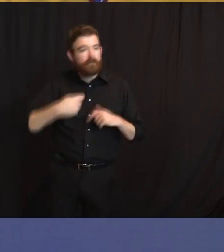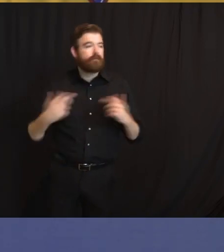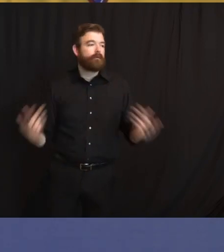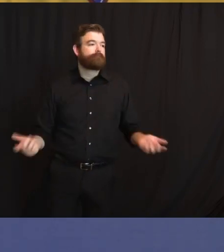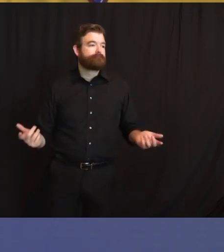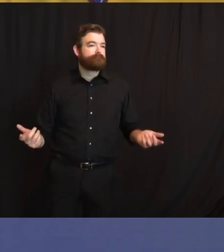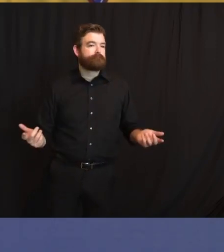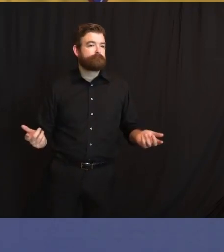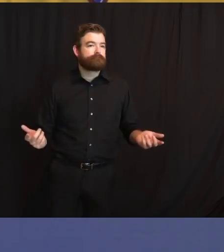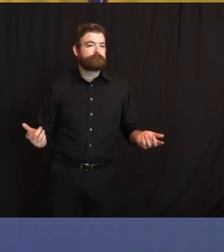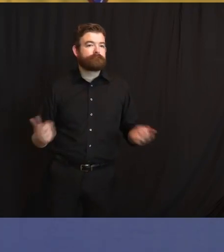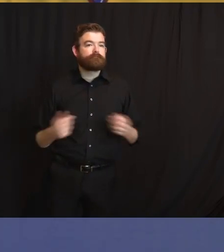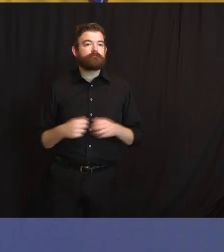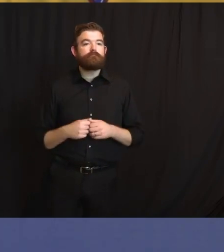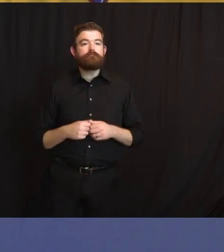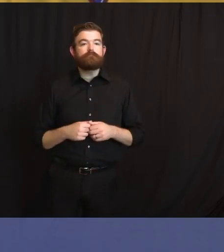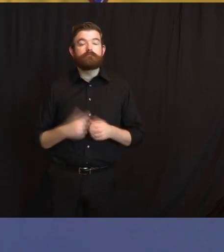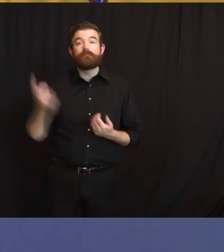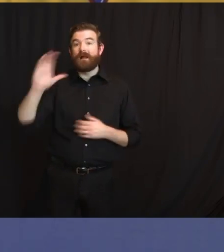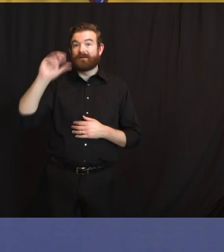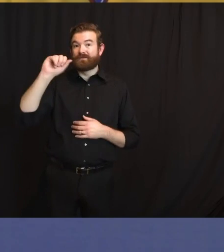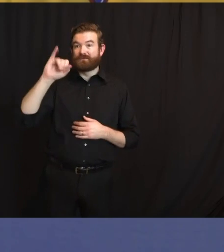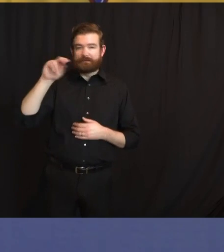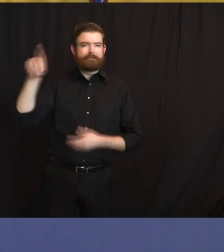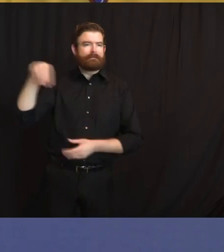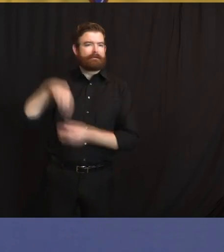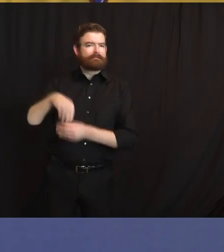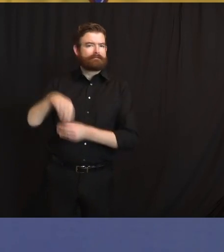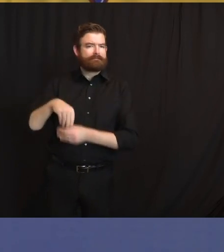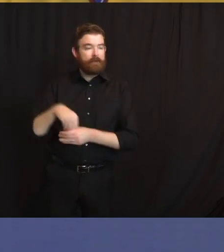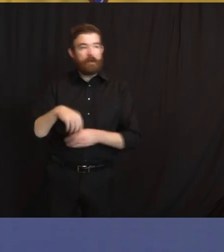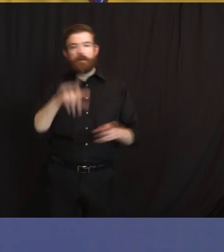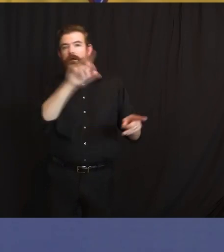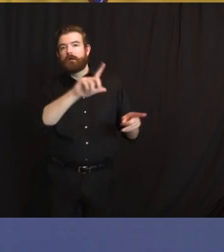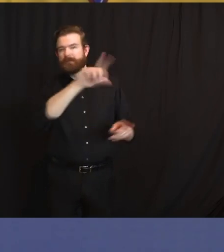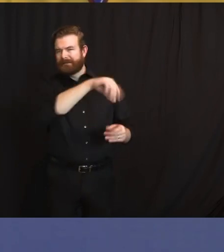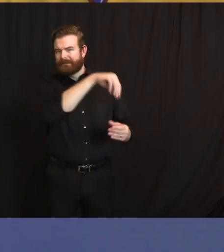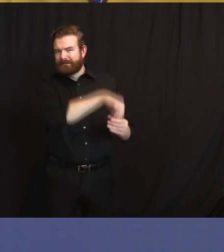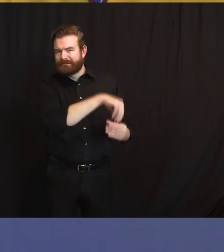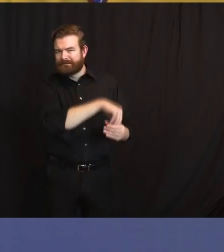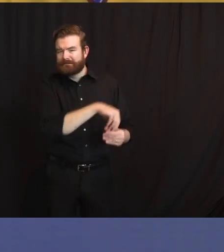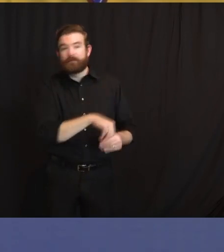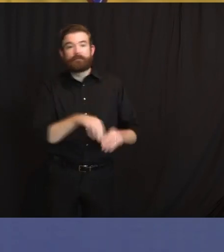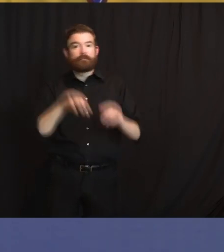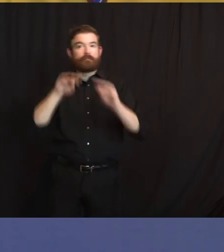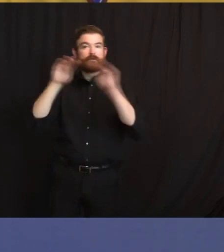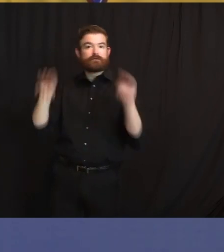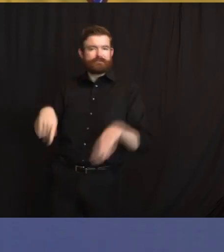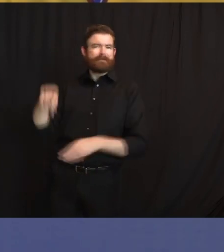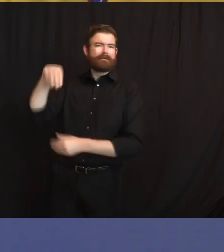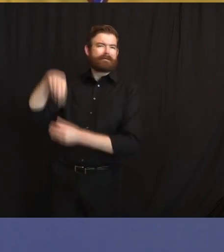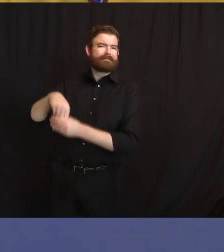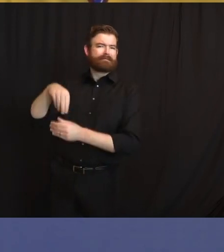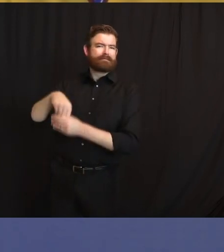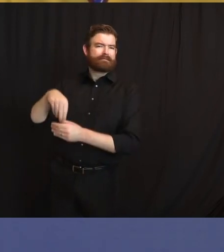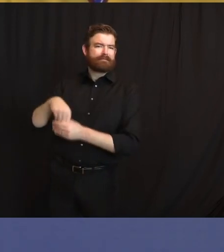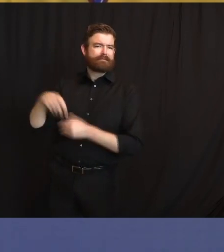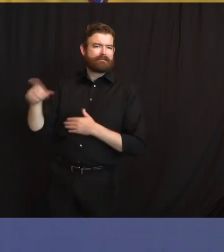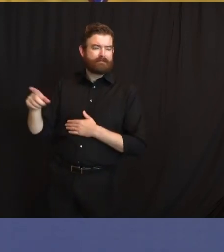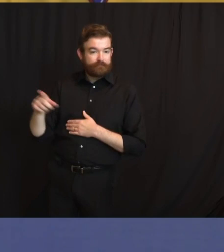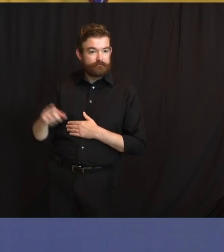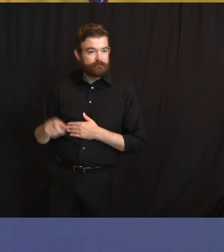forward, a casino, library, museum, to pick three, face coverings are